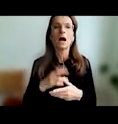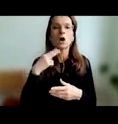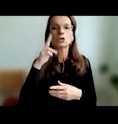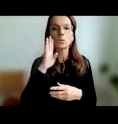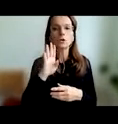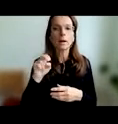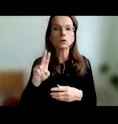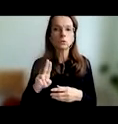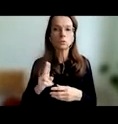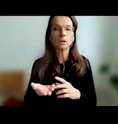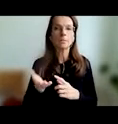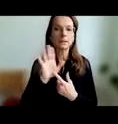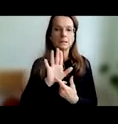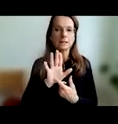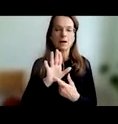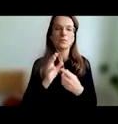end users.